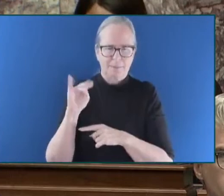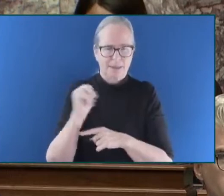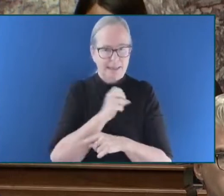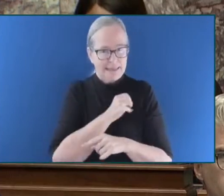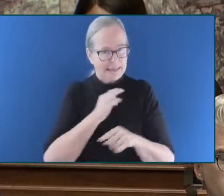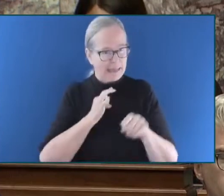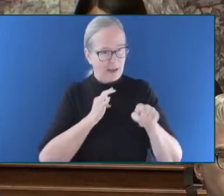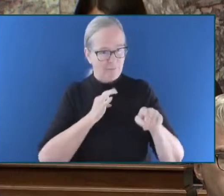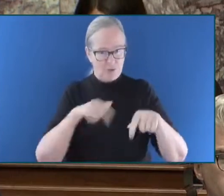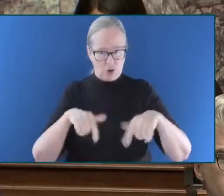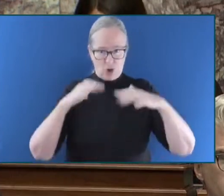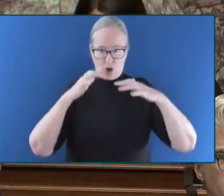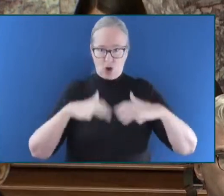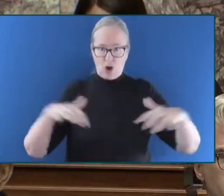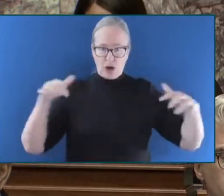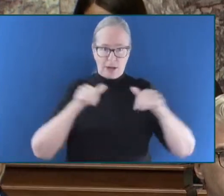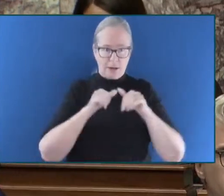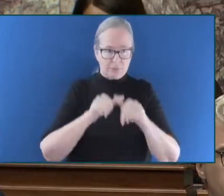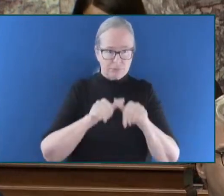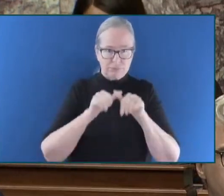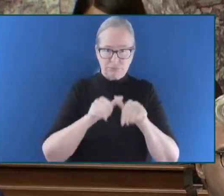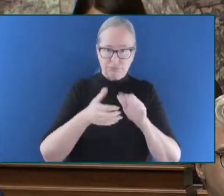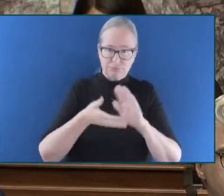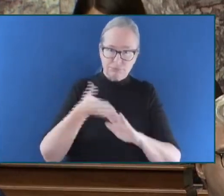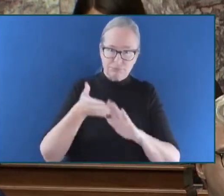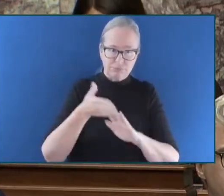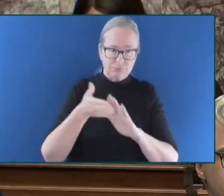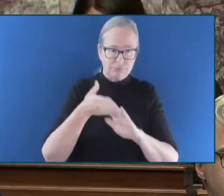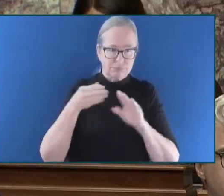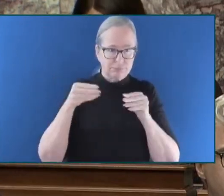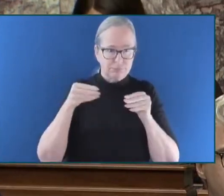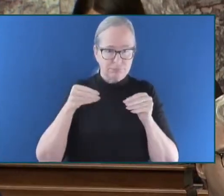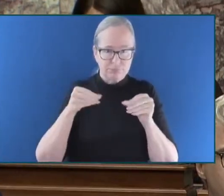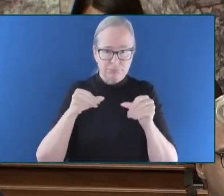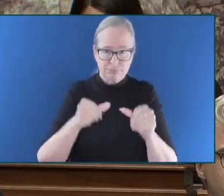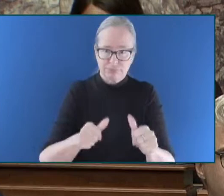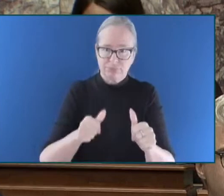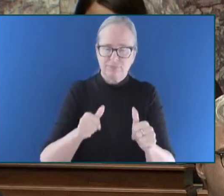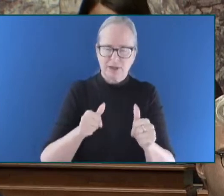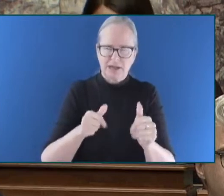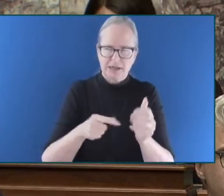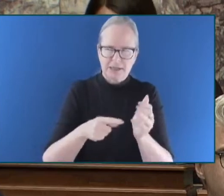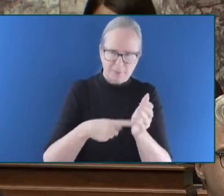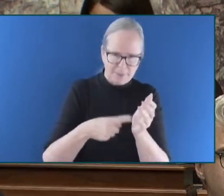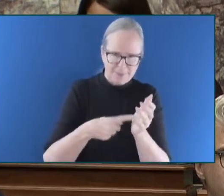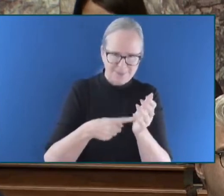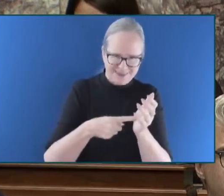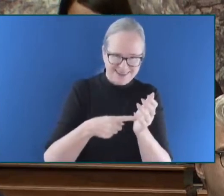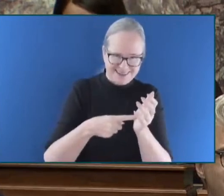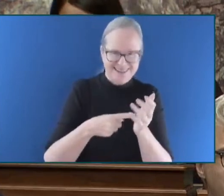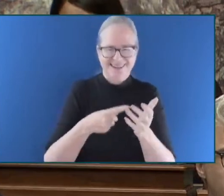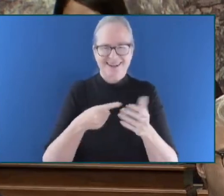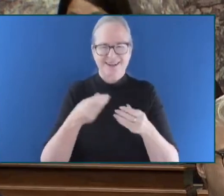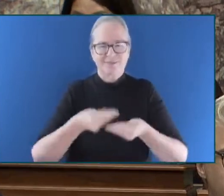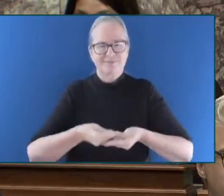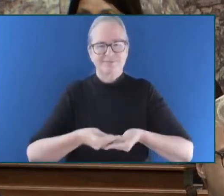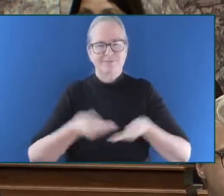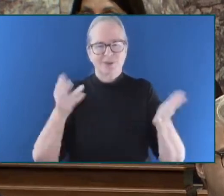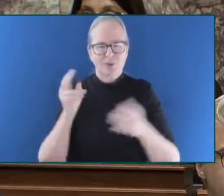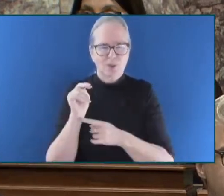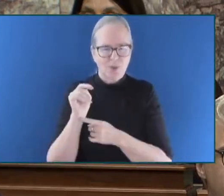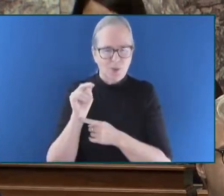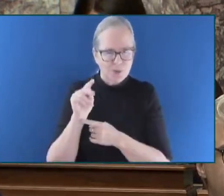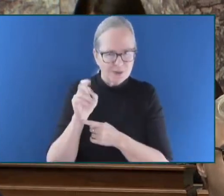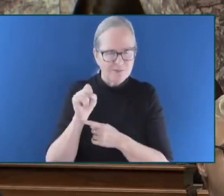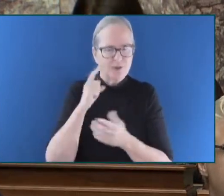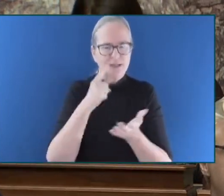sometimes. They help ensure we have the right set of notes for debates. They help us get the votes on time. And more recently, they